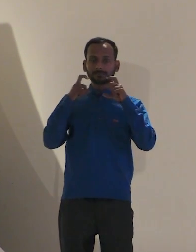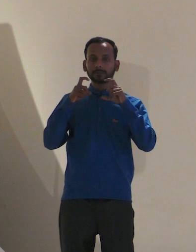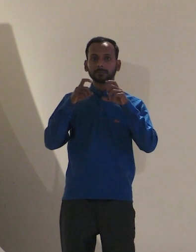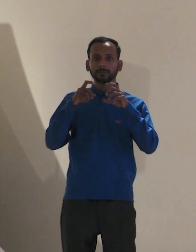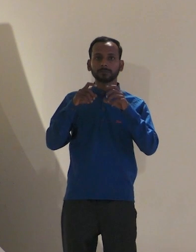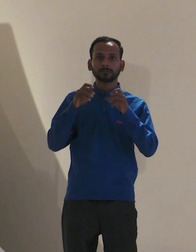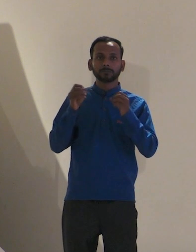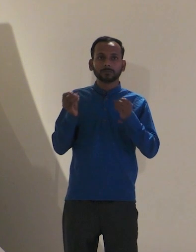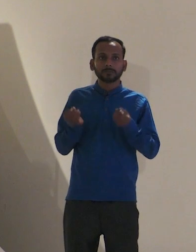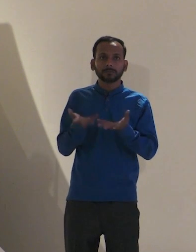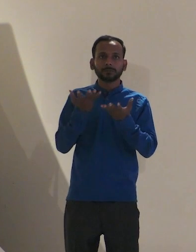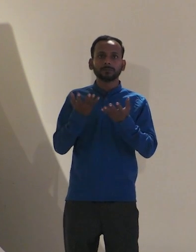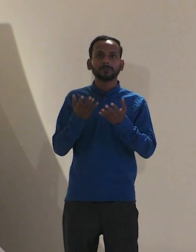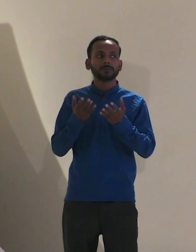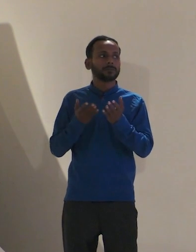realized how